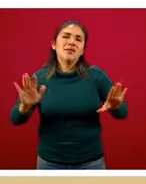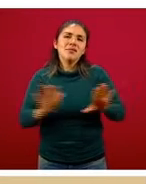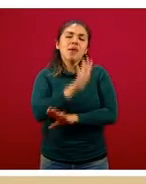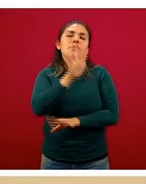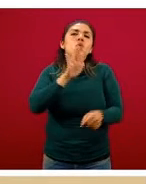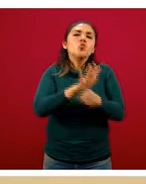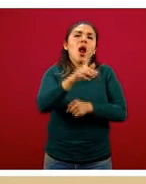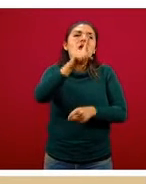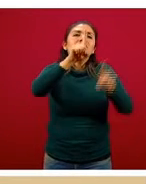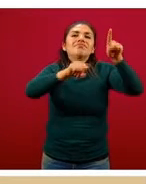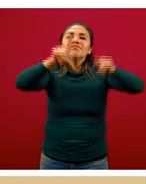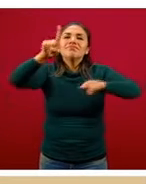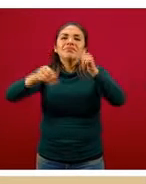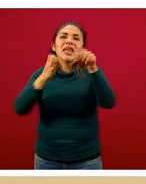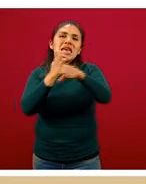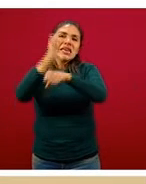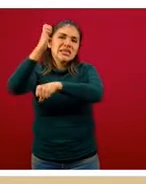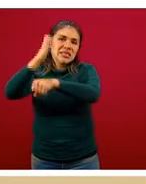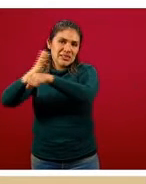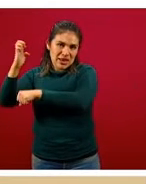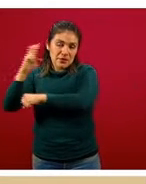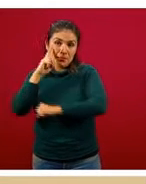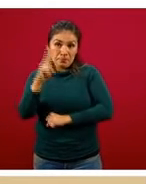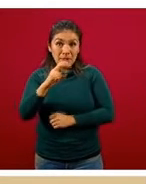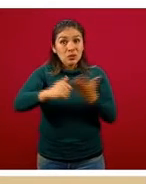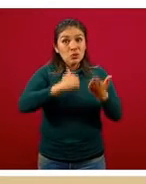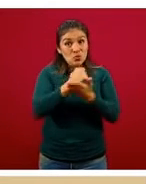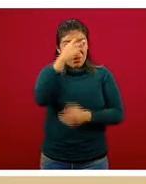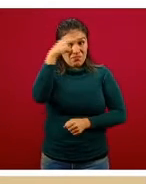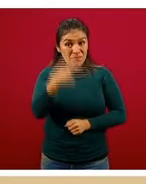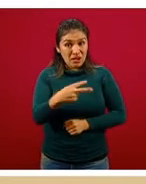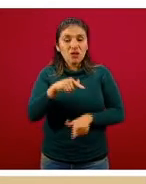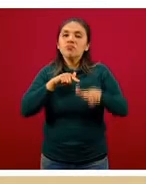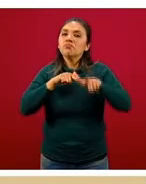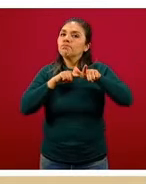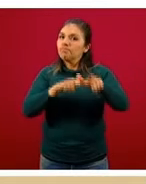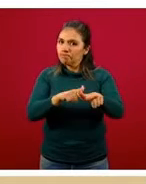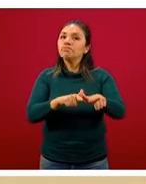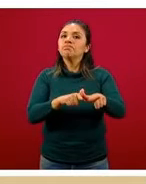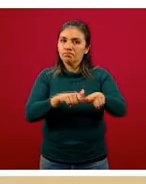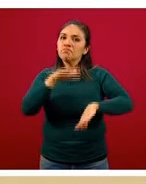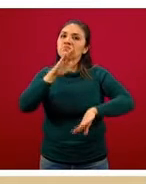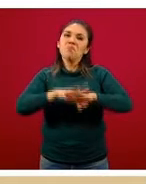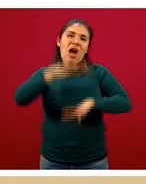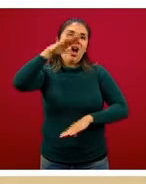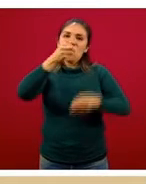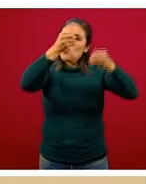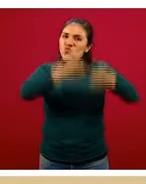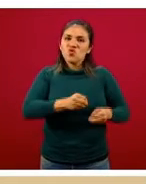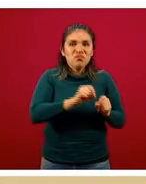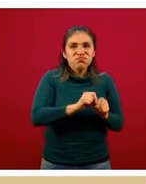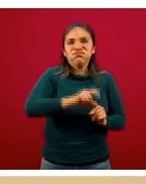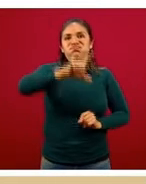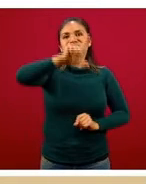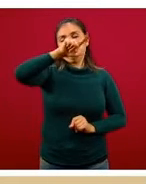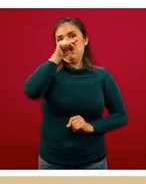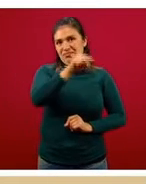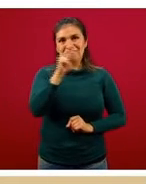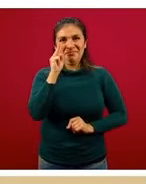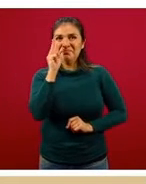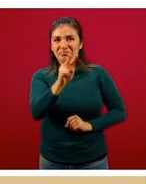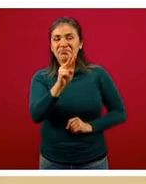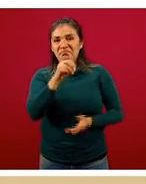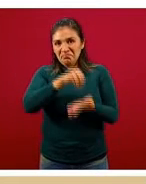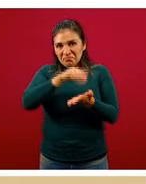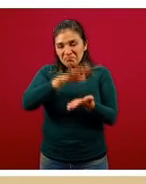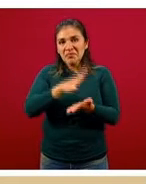though 33% is the occupancy rate nationwide on average, we see how there is great variation